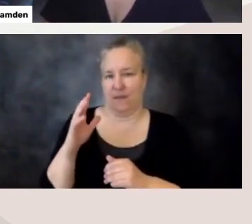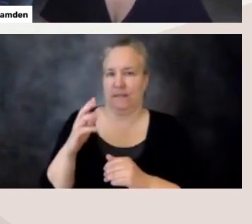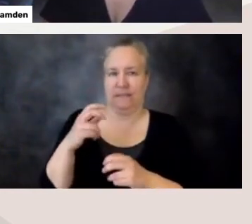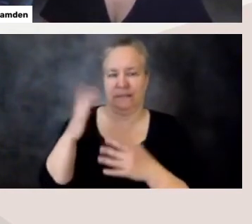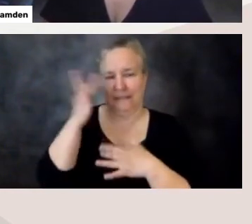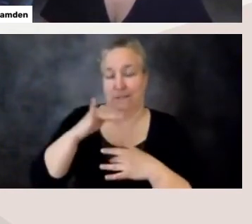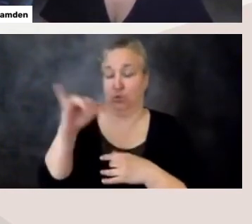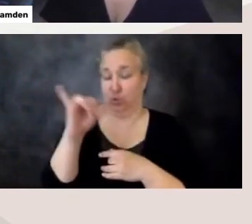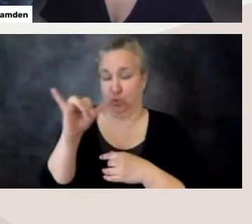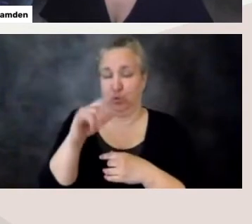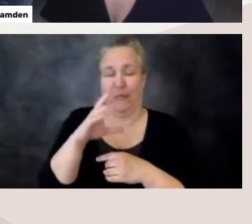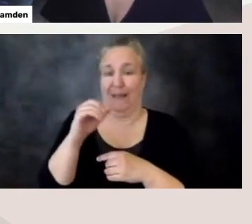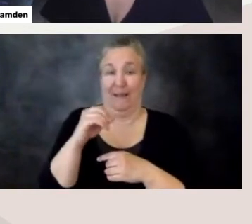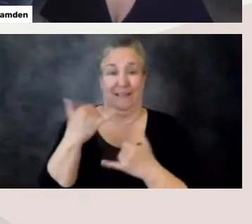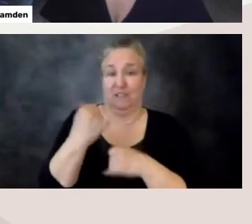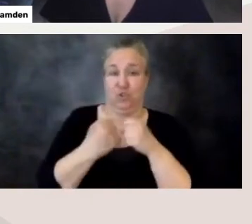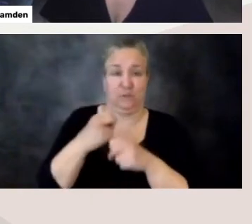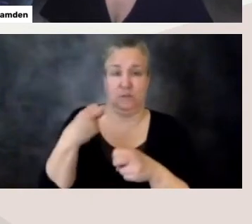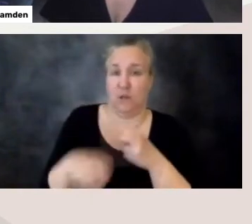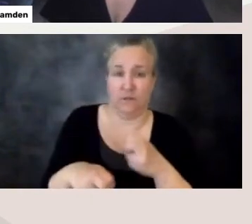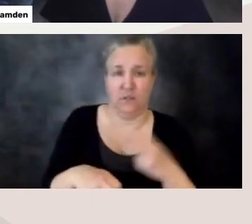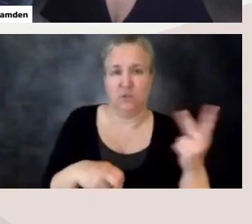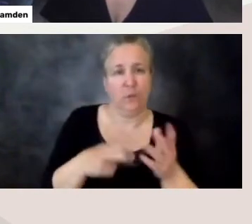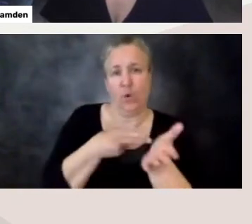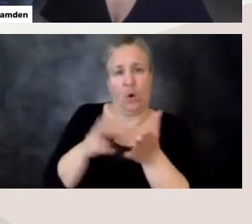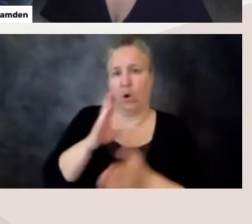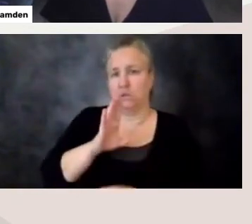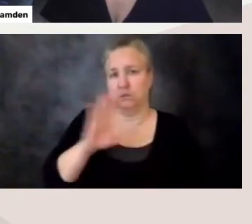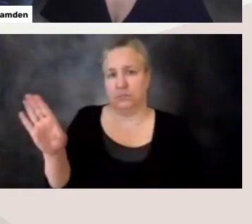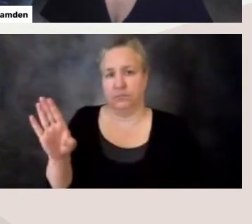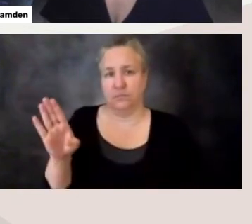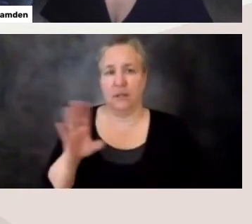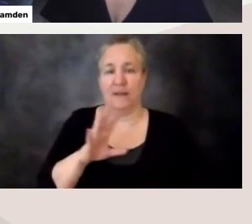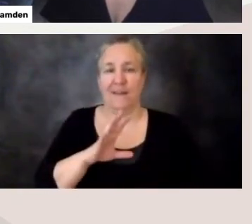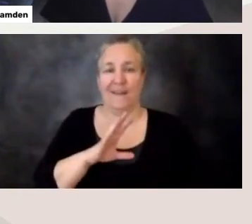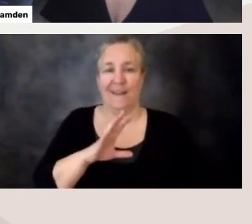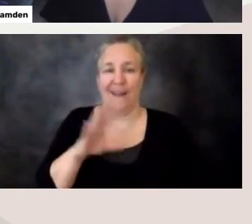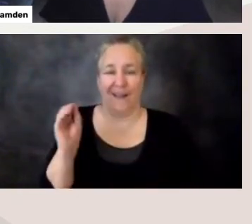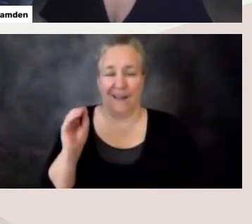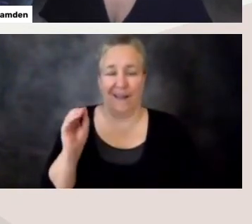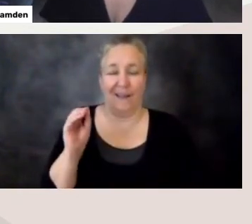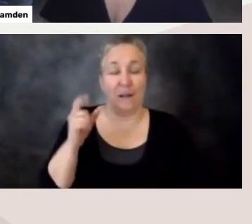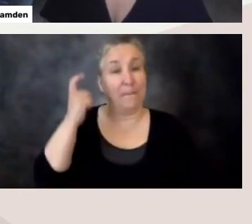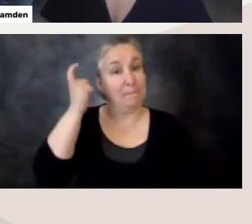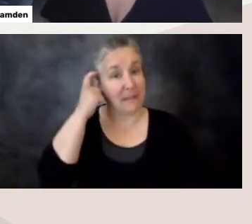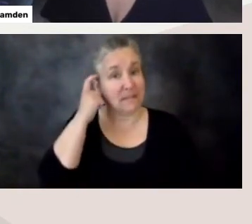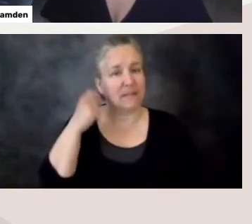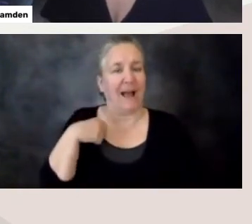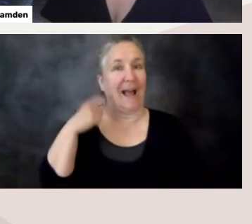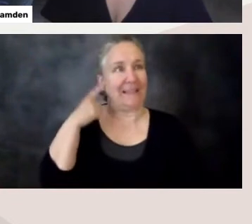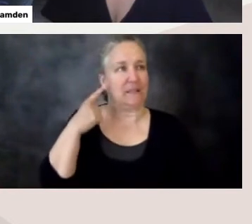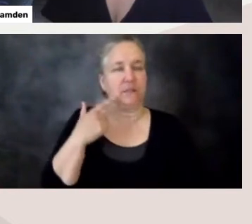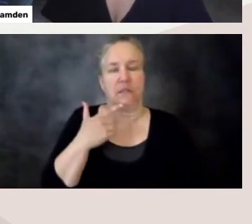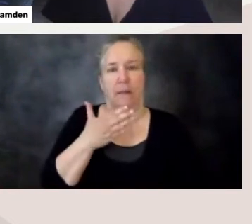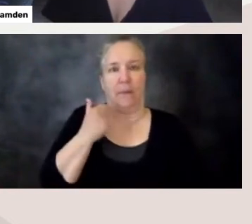year. And we were honest with them. And mentally, I think we would have been better off if we would have prepared